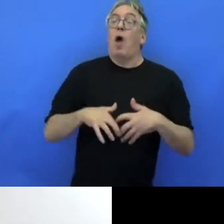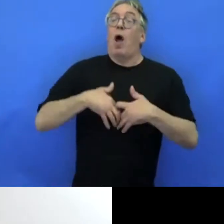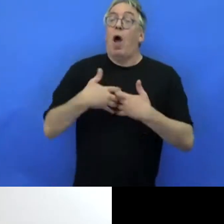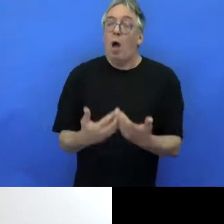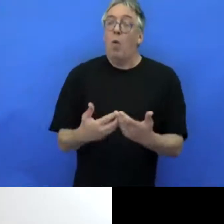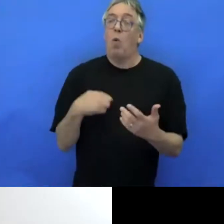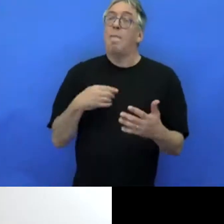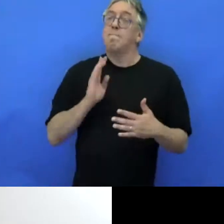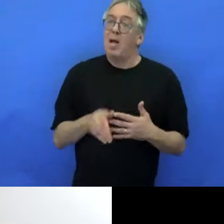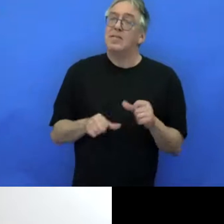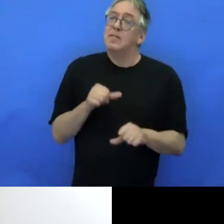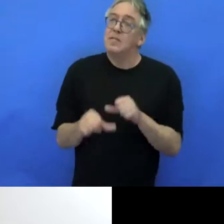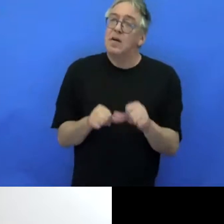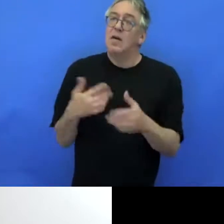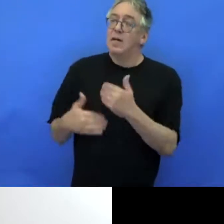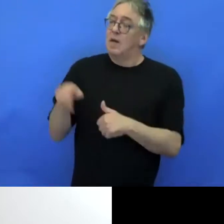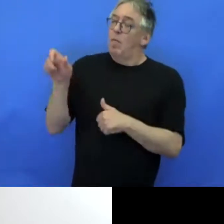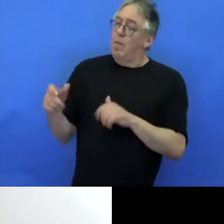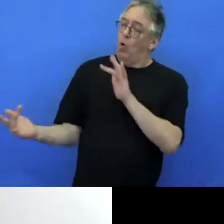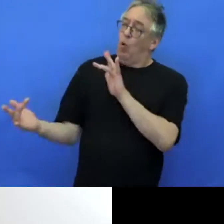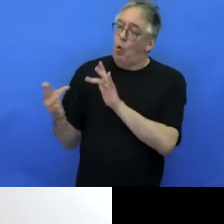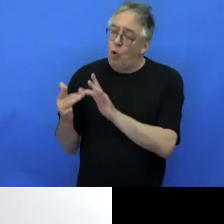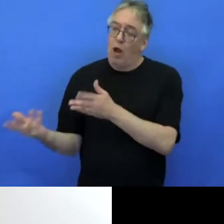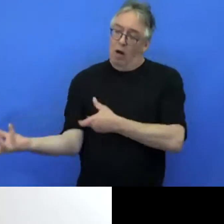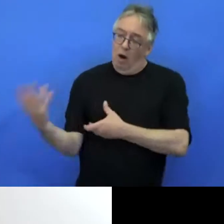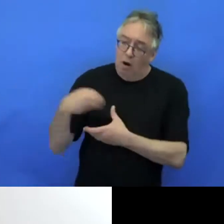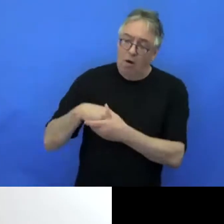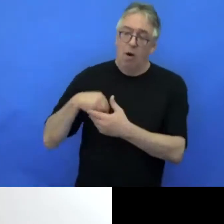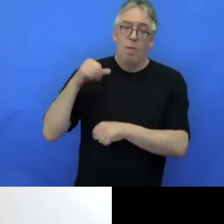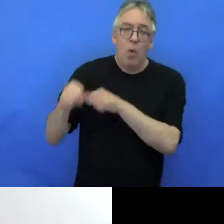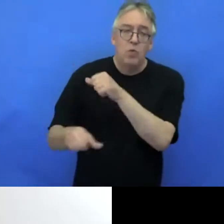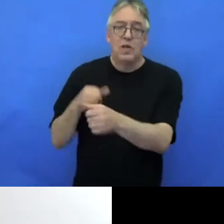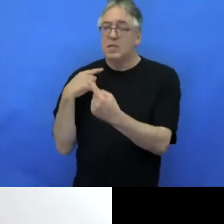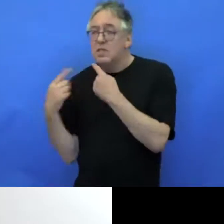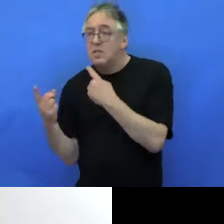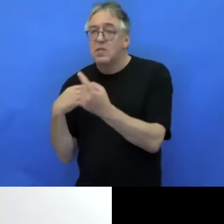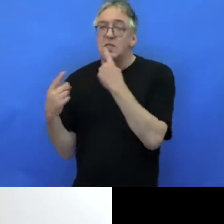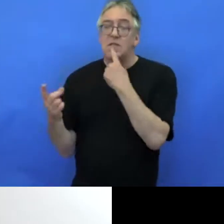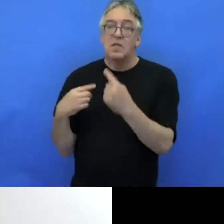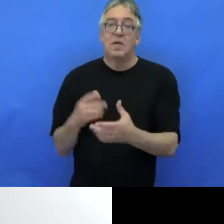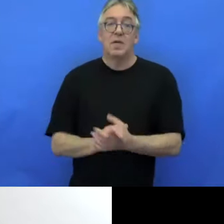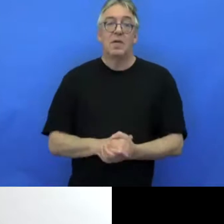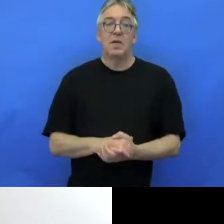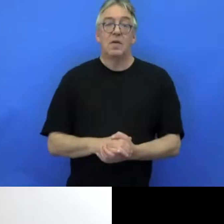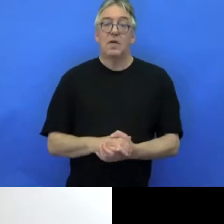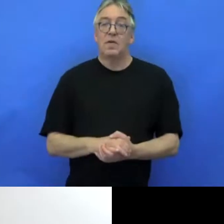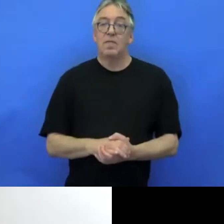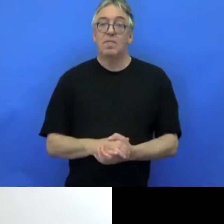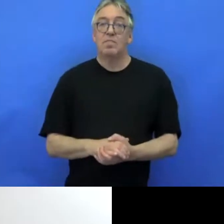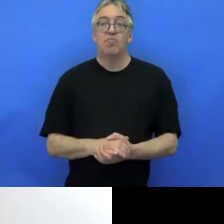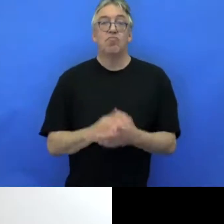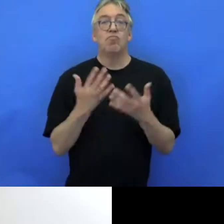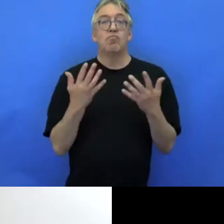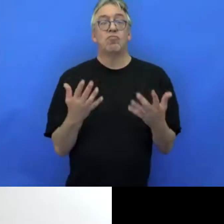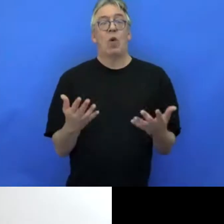organizations to guide this noble process. And just as some form of conclusion,